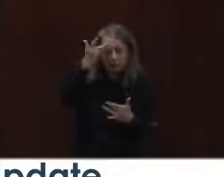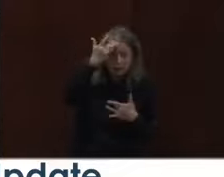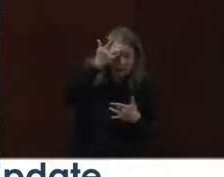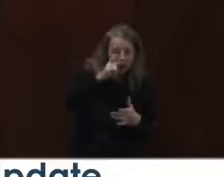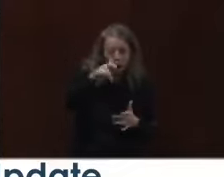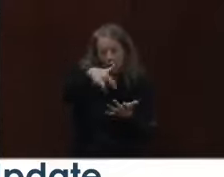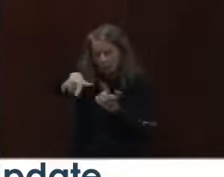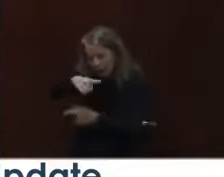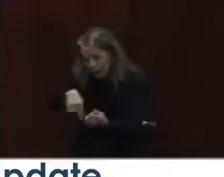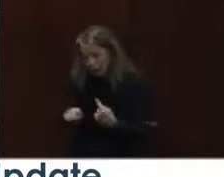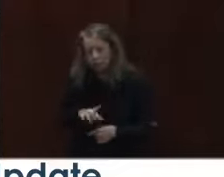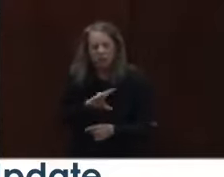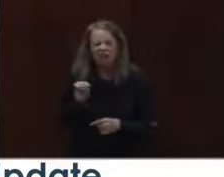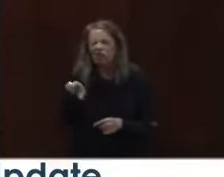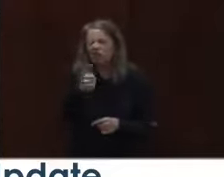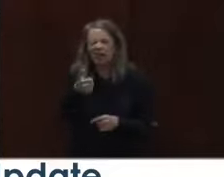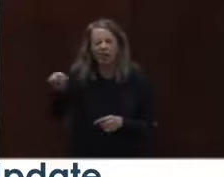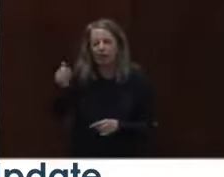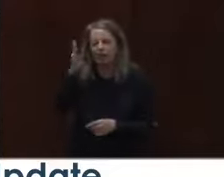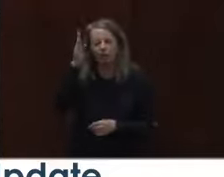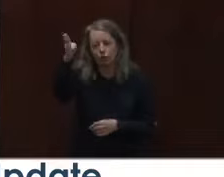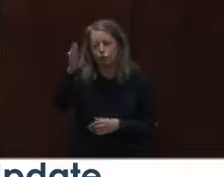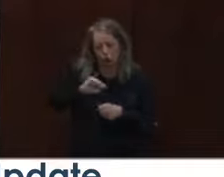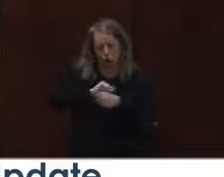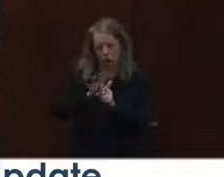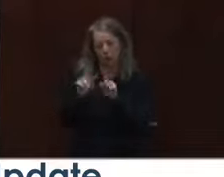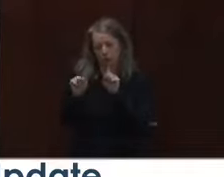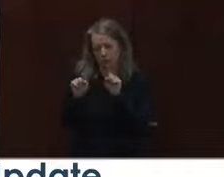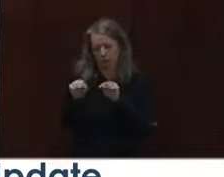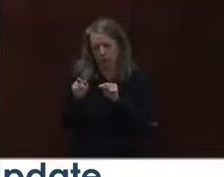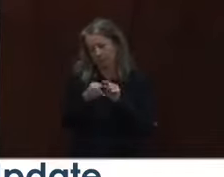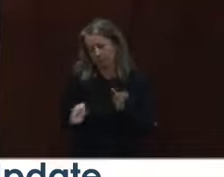other future COVID response plans that we have.